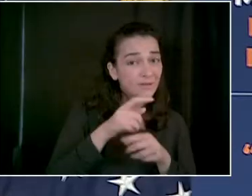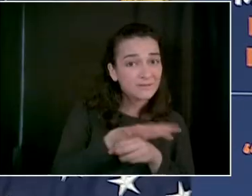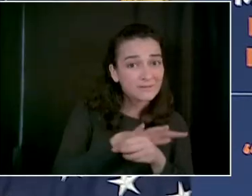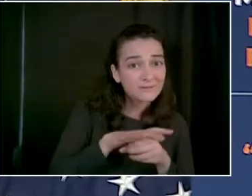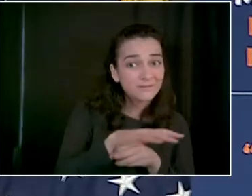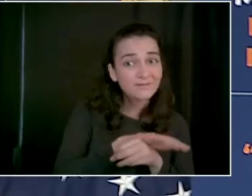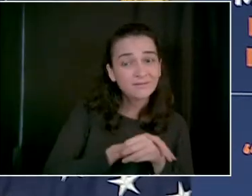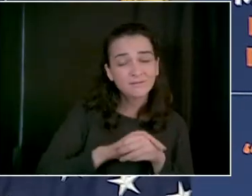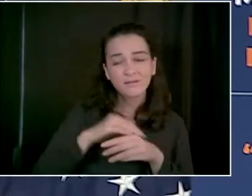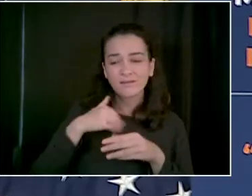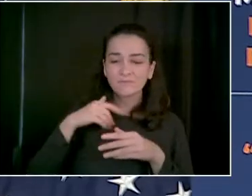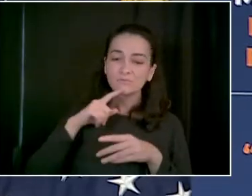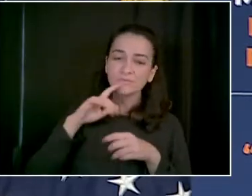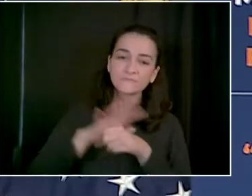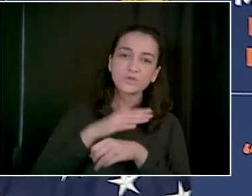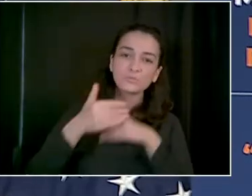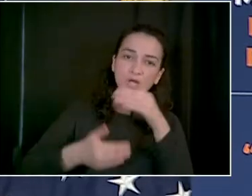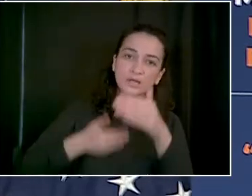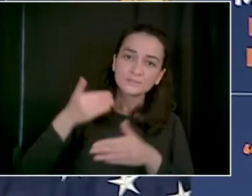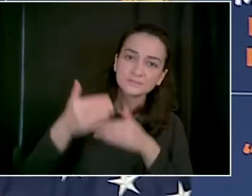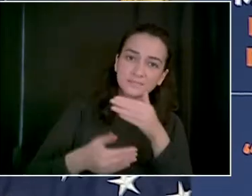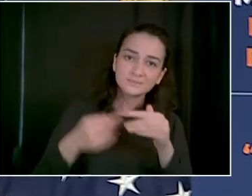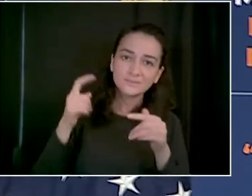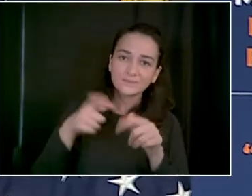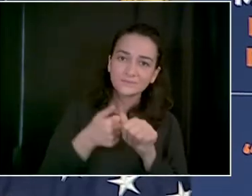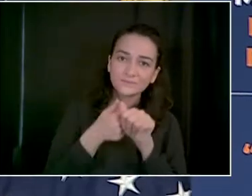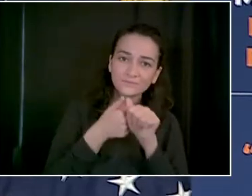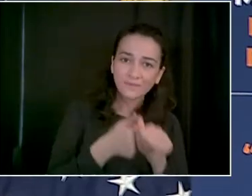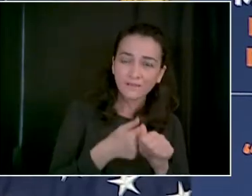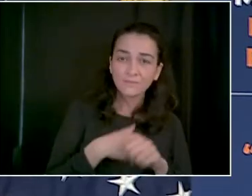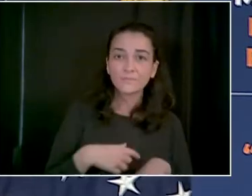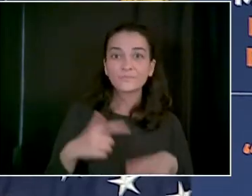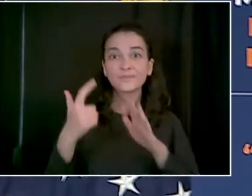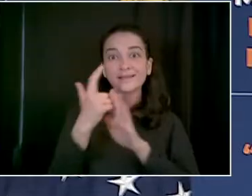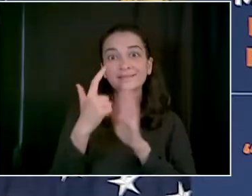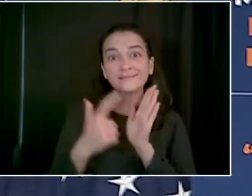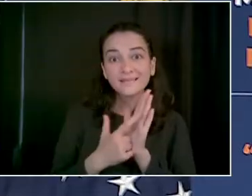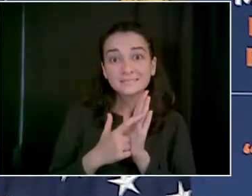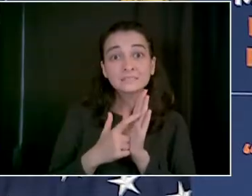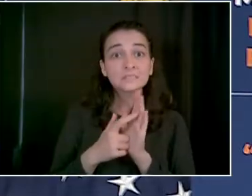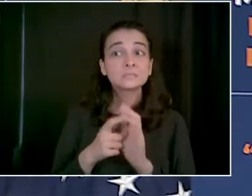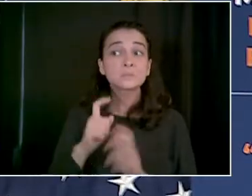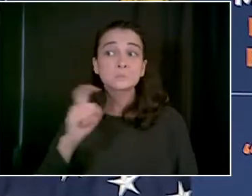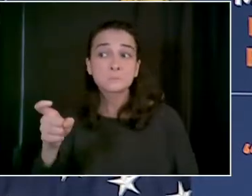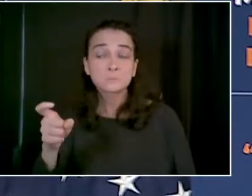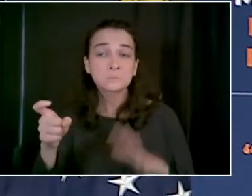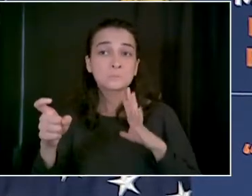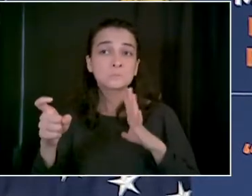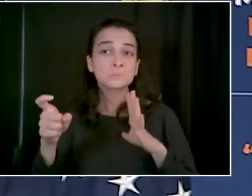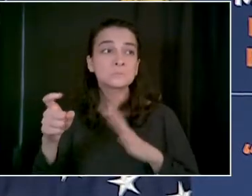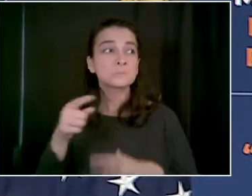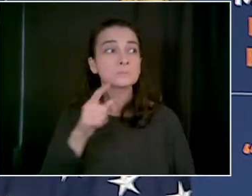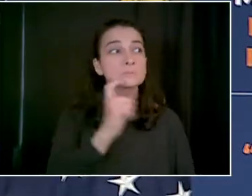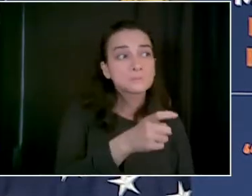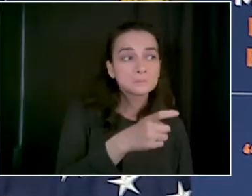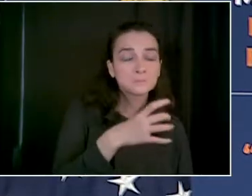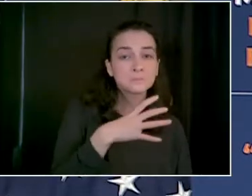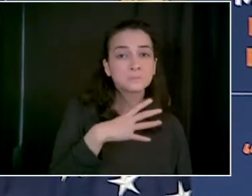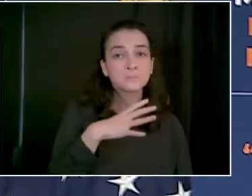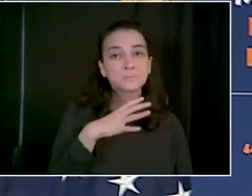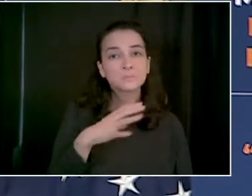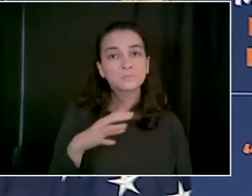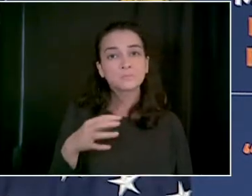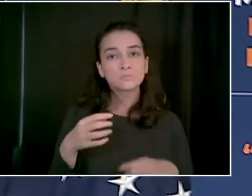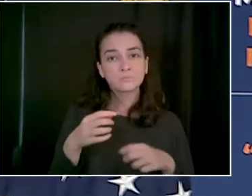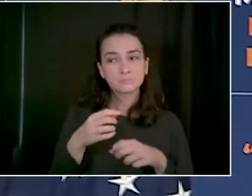right locations, the right places. It can't be a free-for-all. And so I hear what they're saying, but that's not what residents are saying to us. When